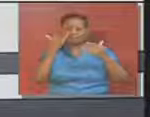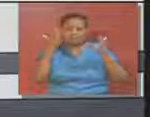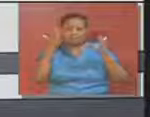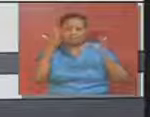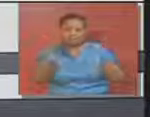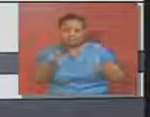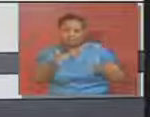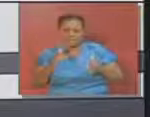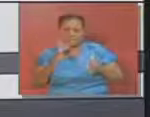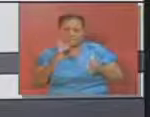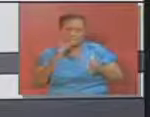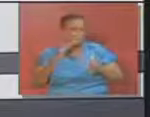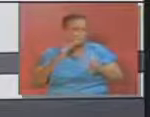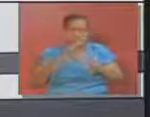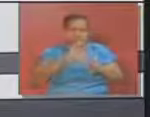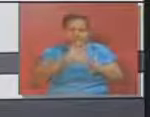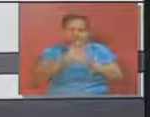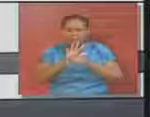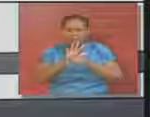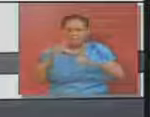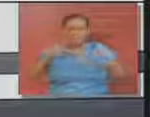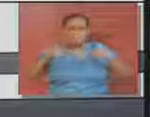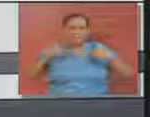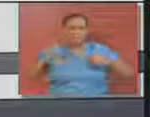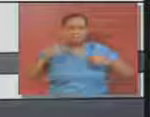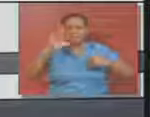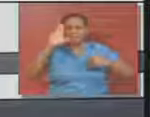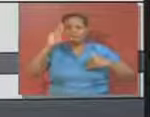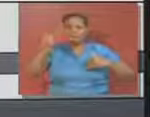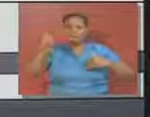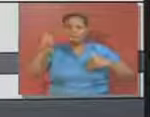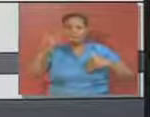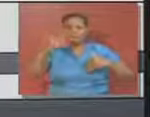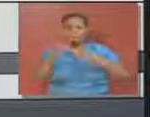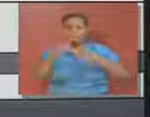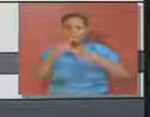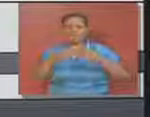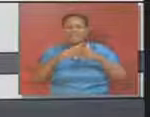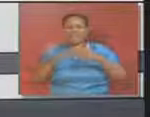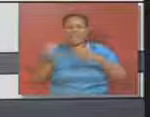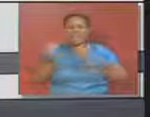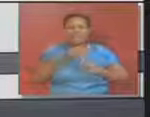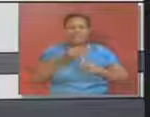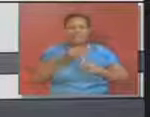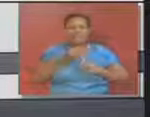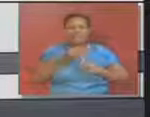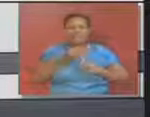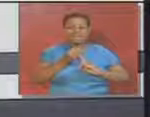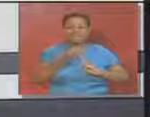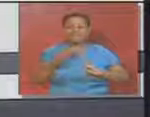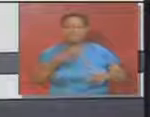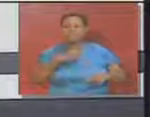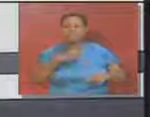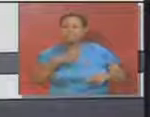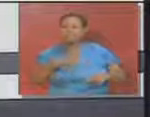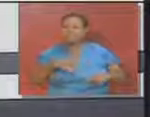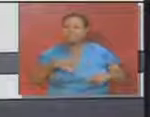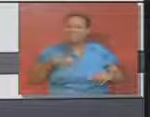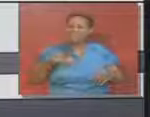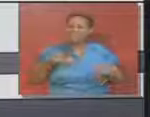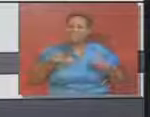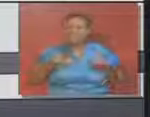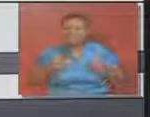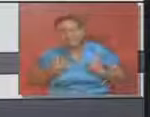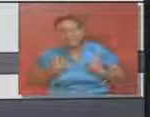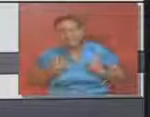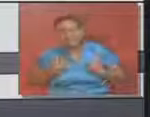of this infection, people are complaining of fatigue, tiredness, heart conditions, inflammation